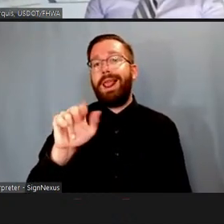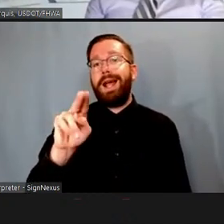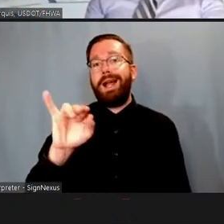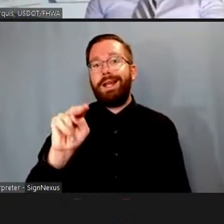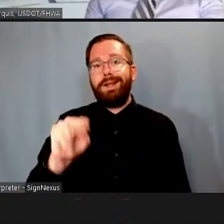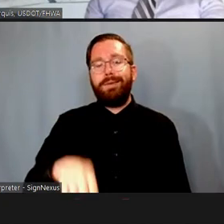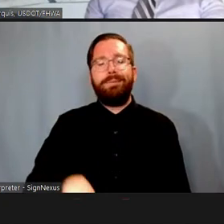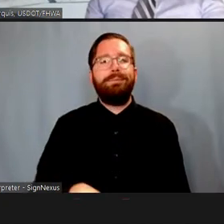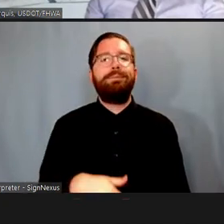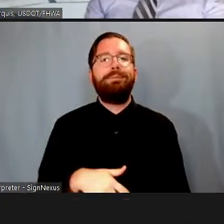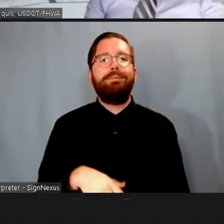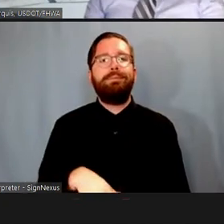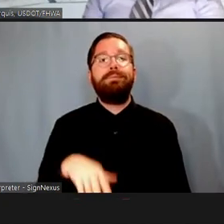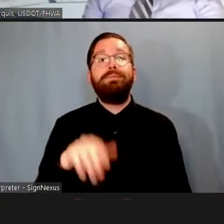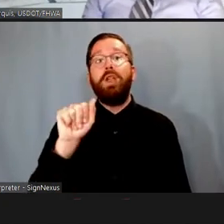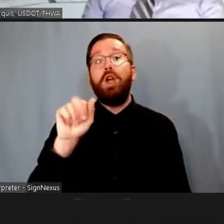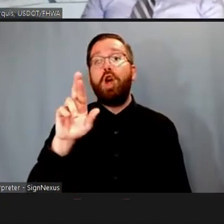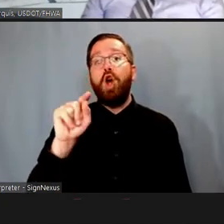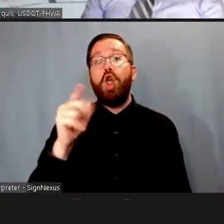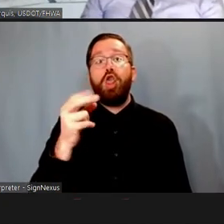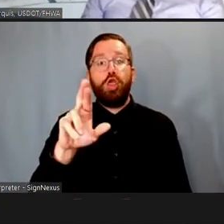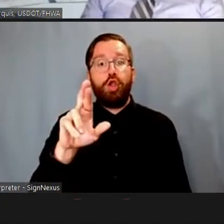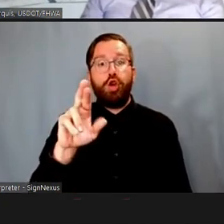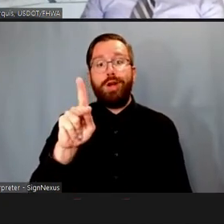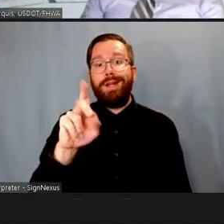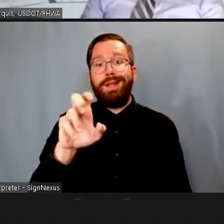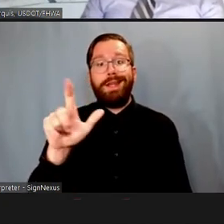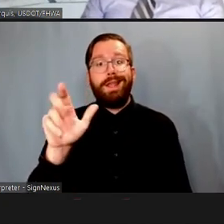kilanin arthur healer